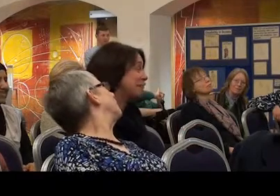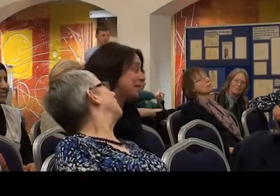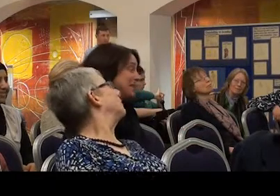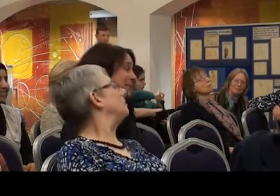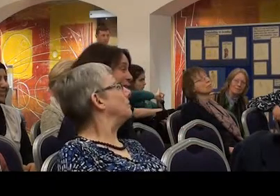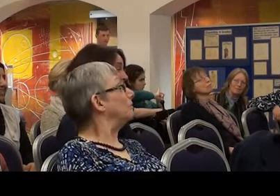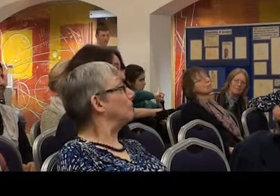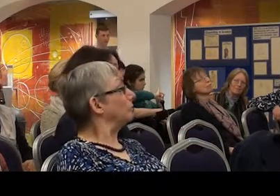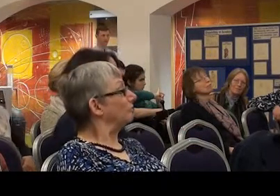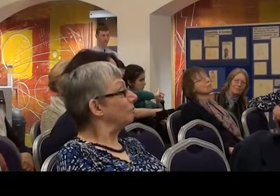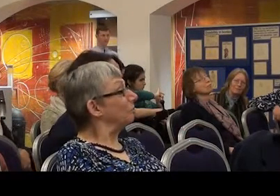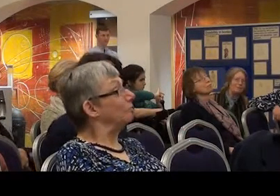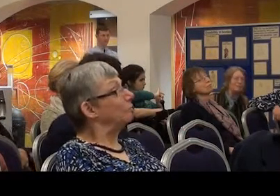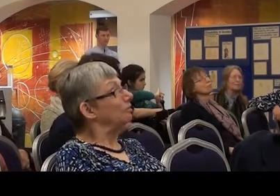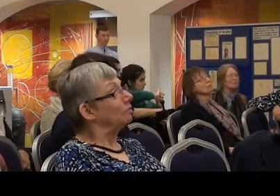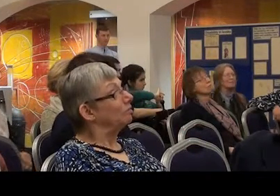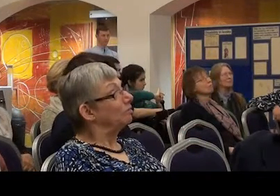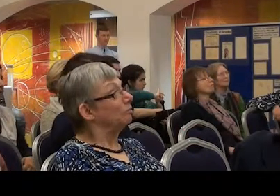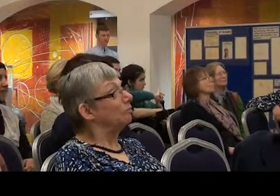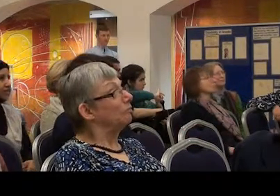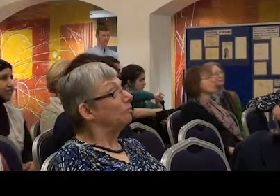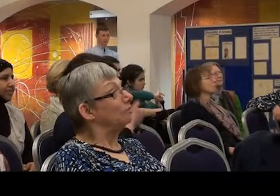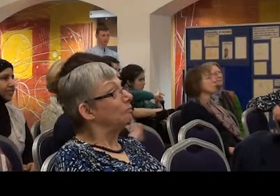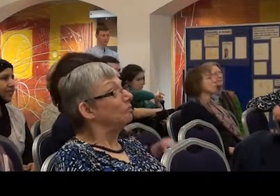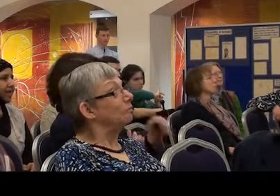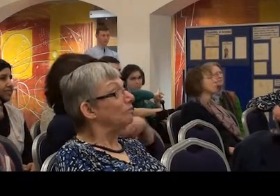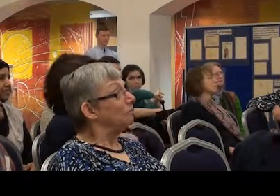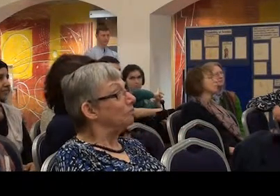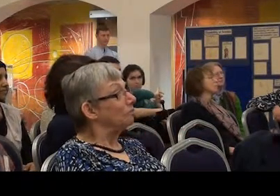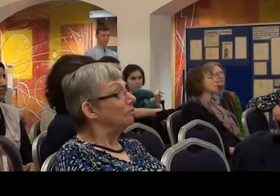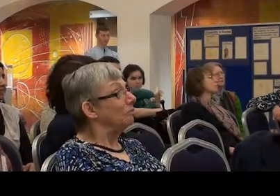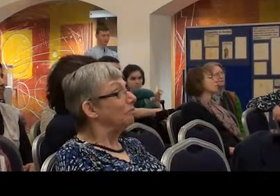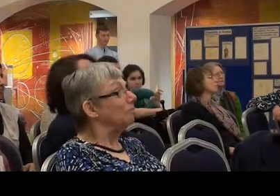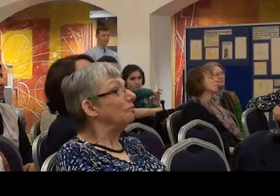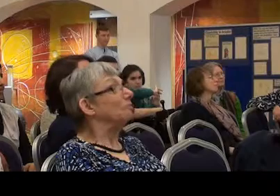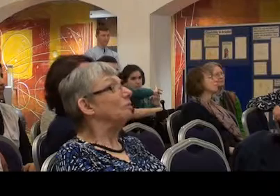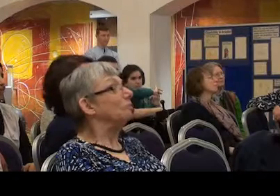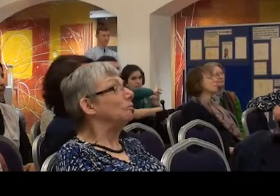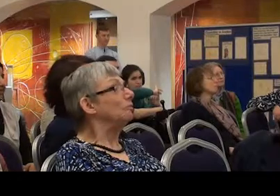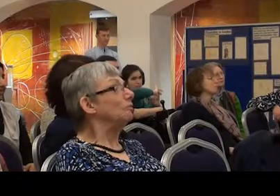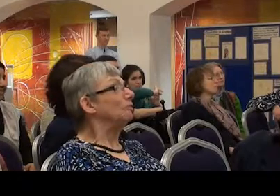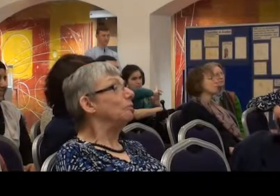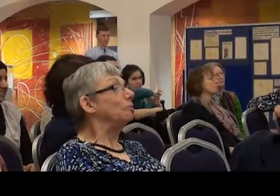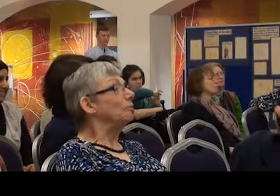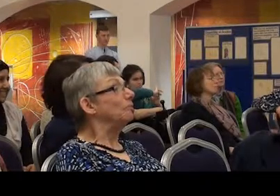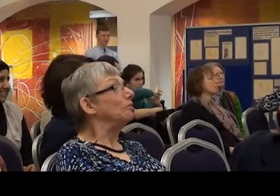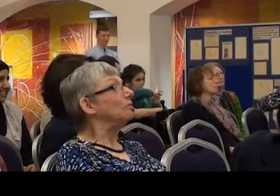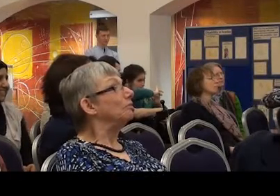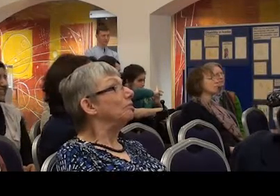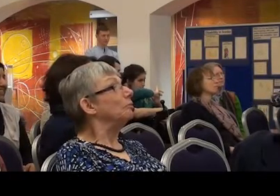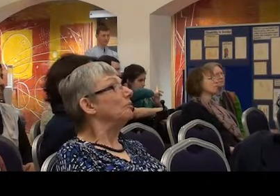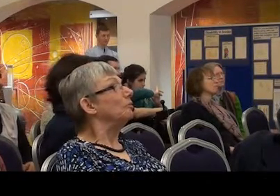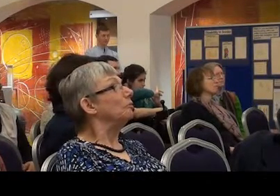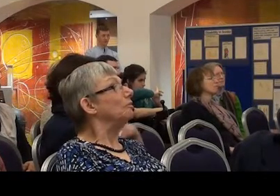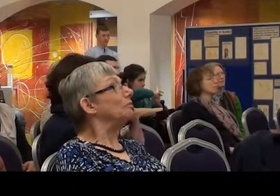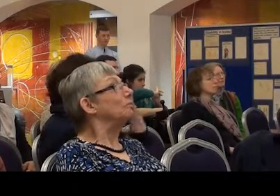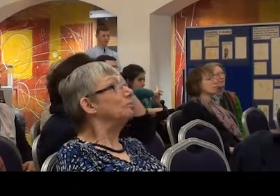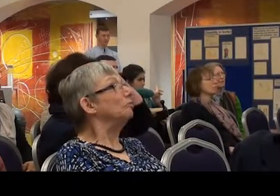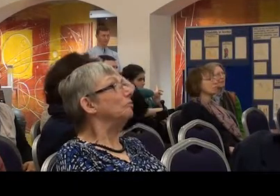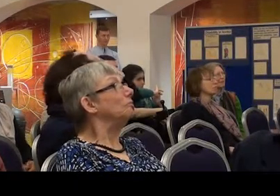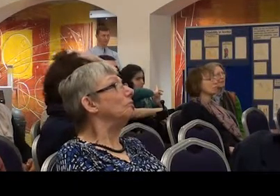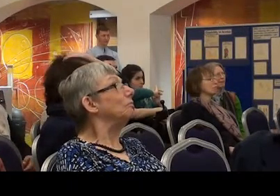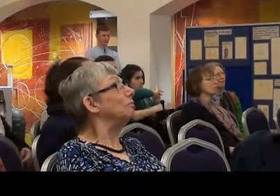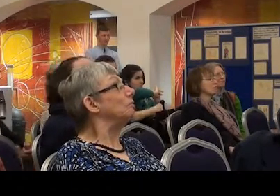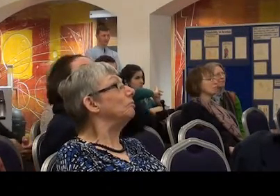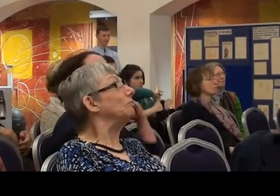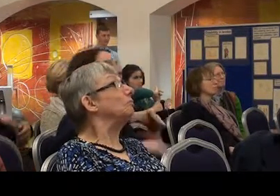come and visit. So, well, I don't think that necessarily was a question, but a valuable comment. I'm going to give you